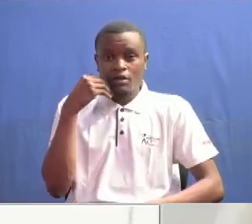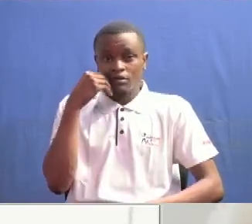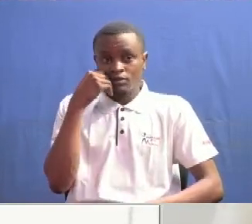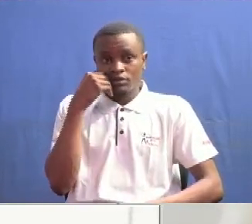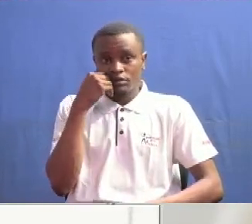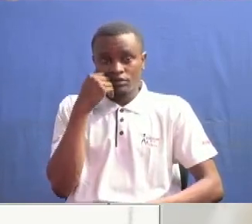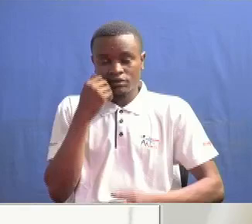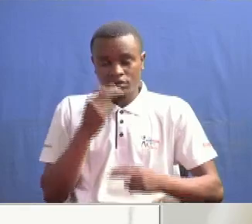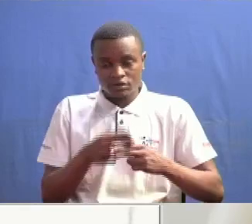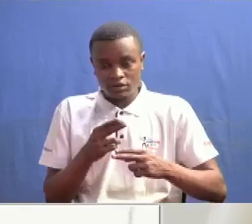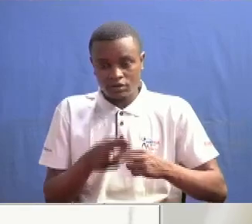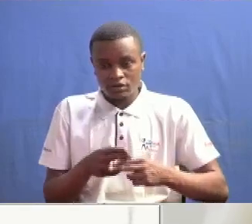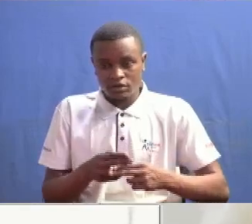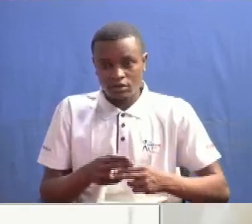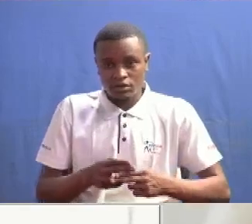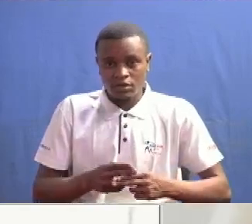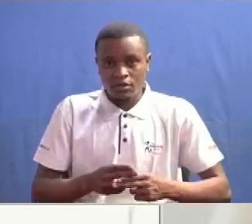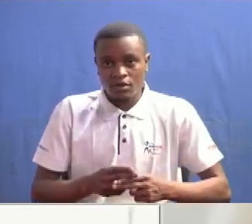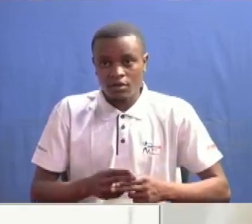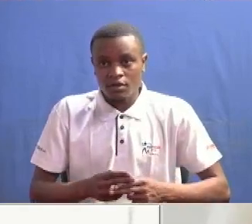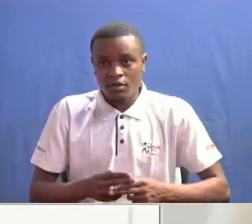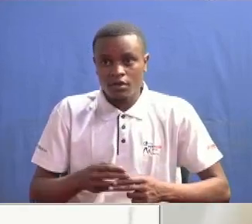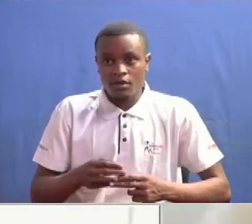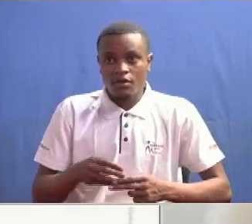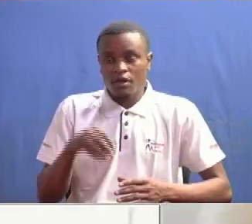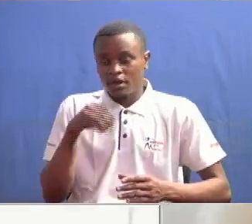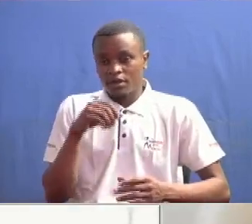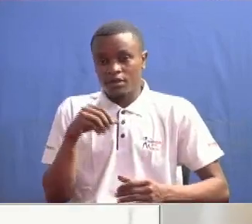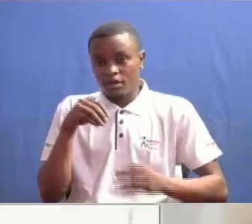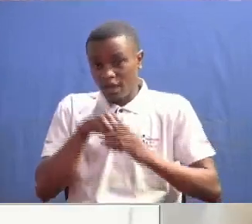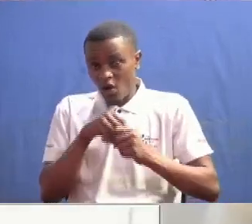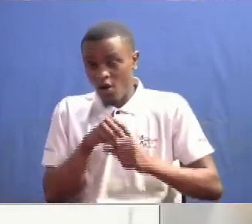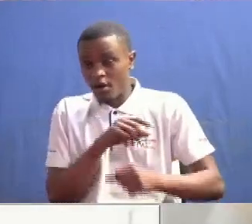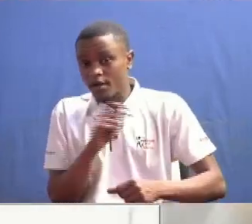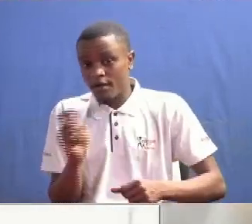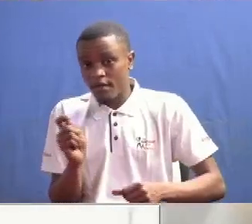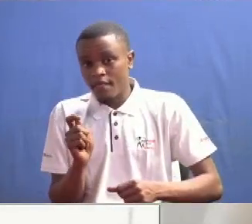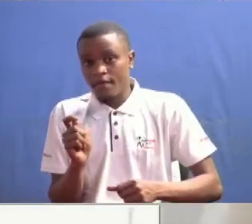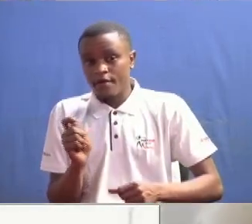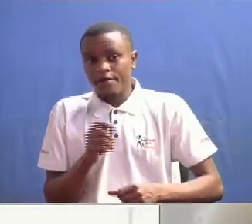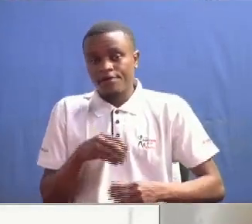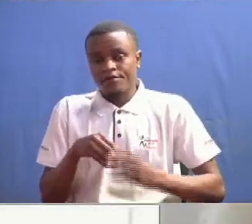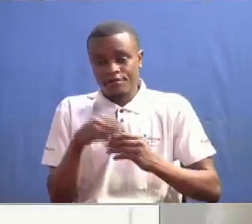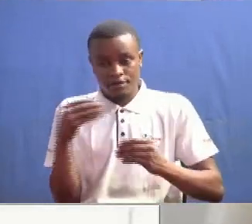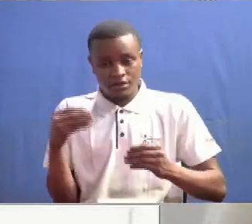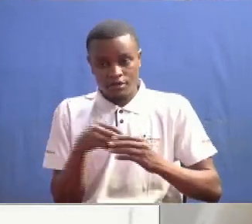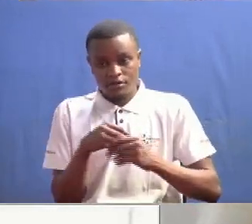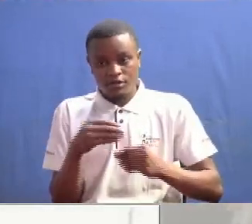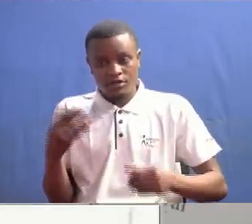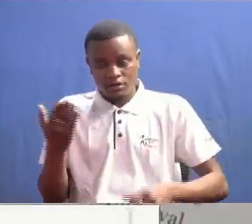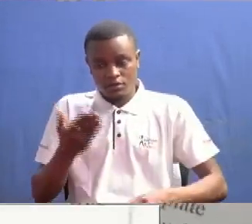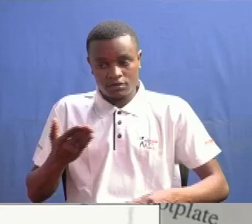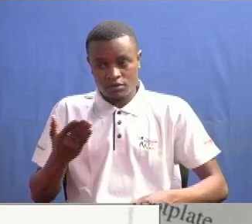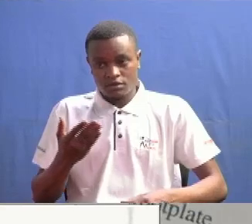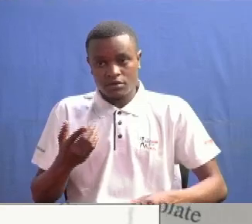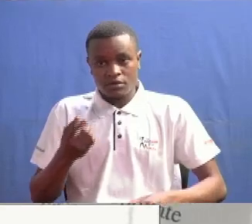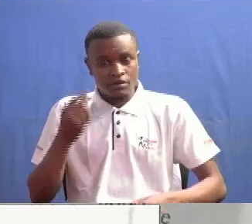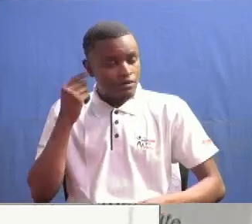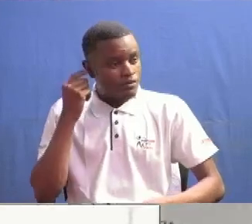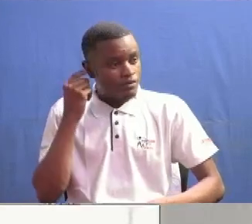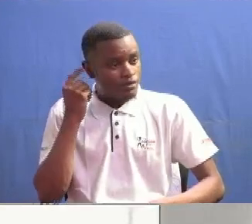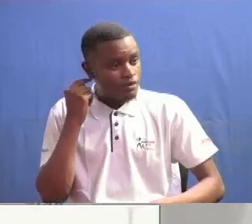It's basically infection of the outer part of the ear. So anywhere along this skin. It presents with